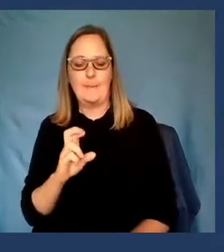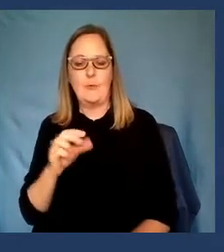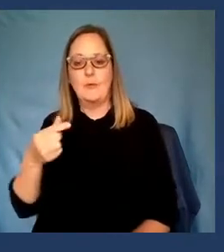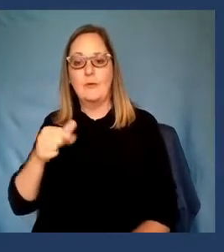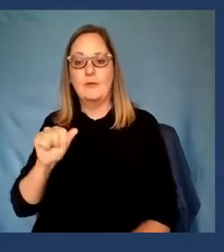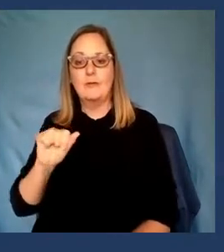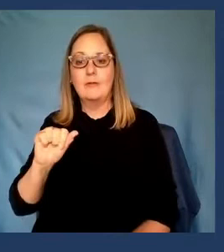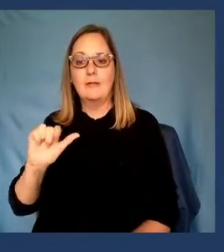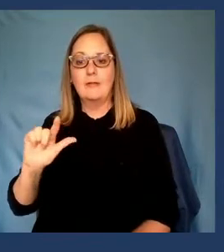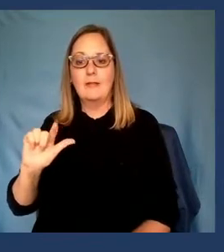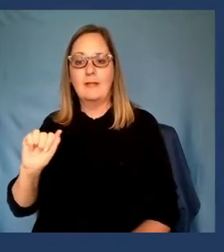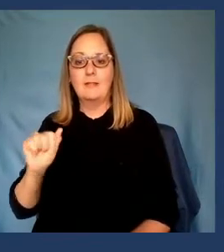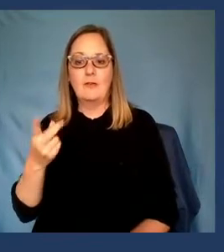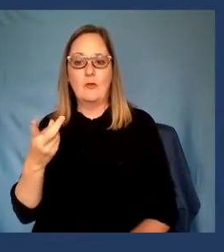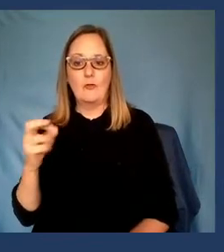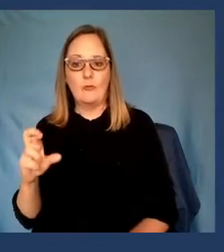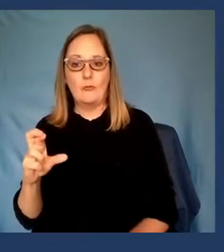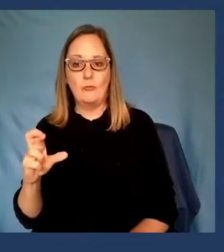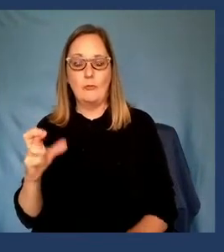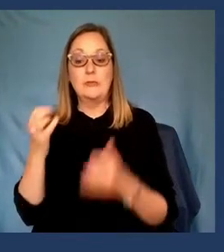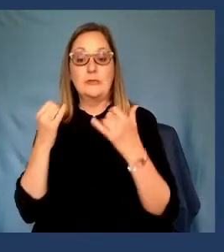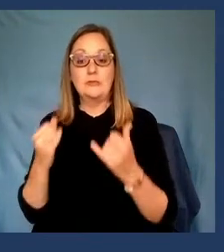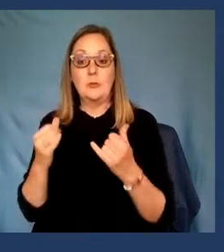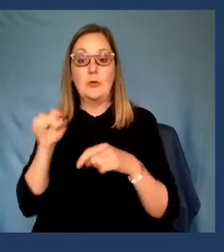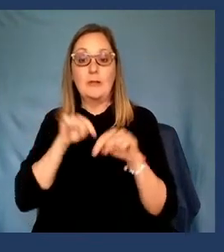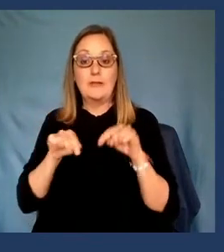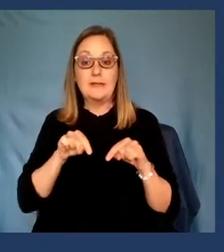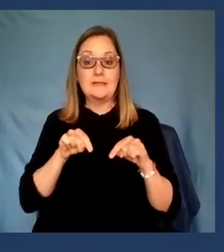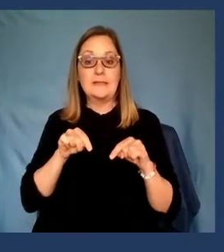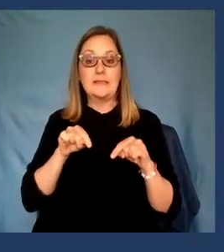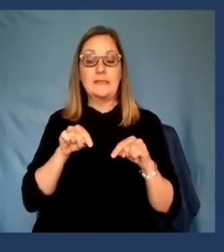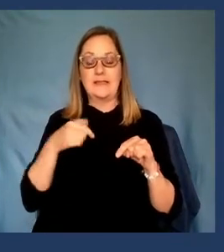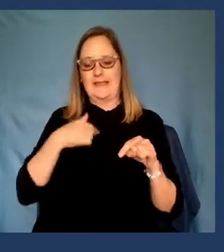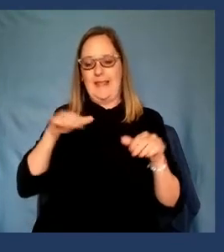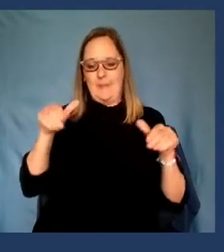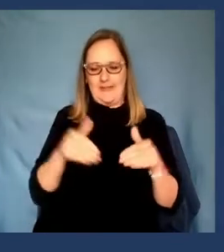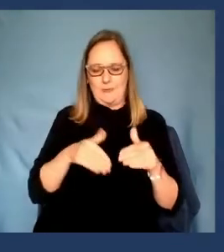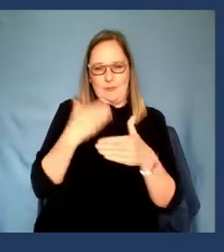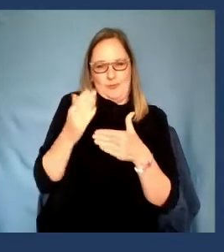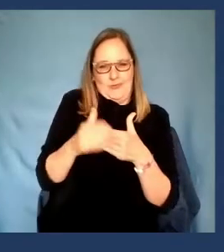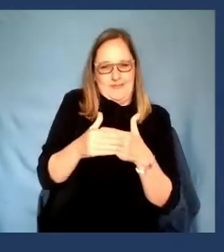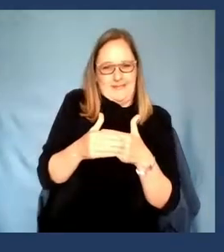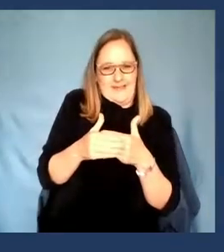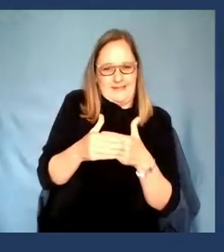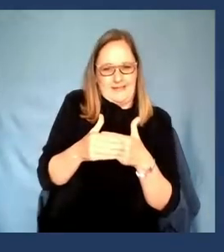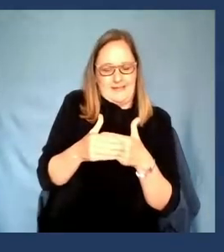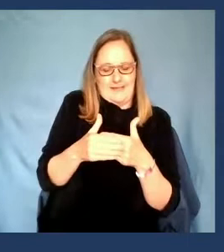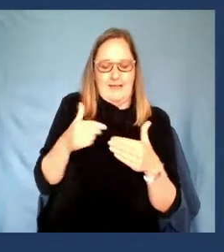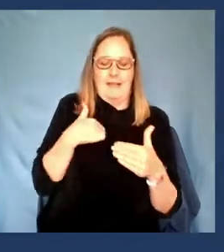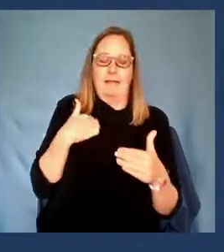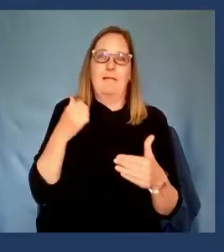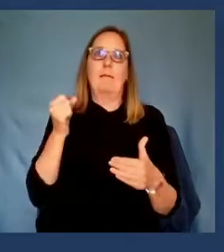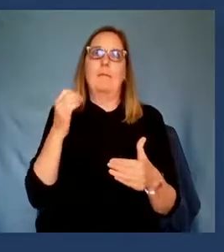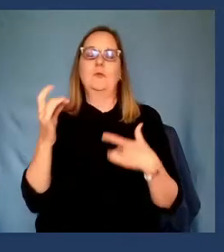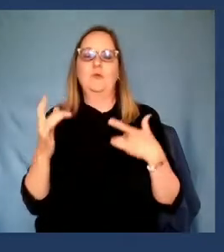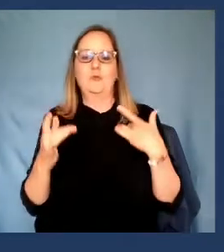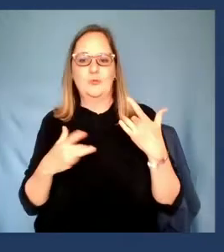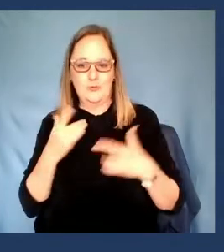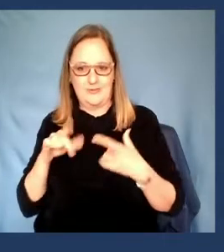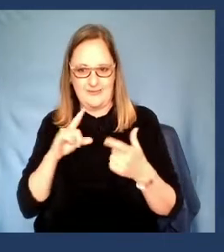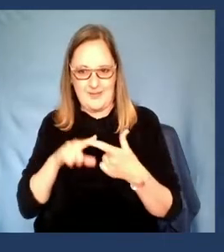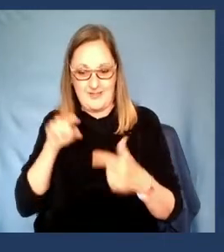wind back. What are we going to hear right now? Let me introduce the next segment. I've been so excited about this